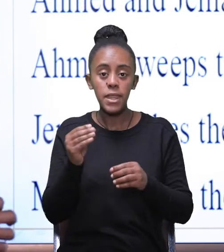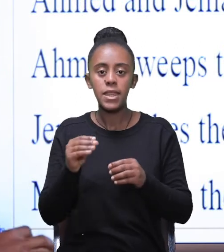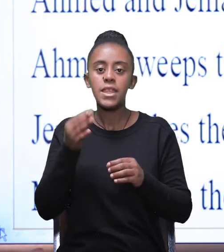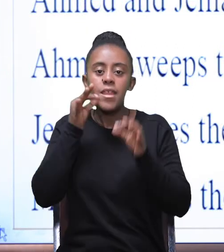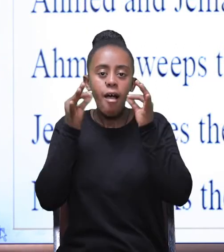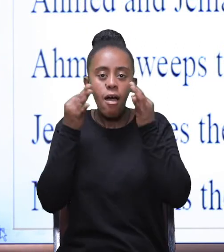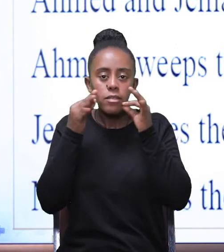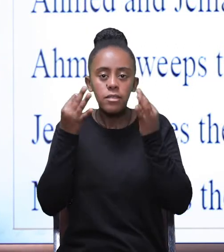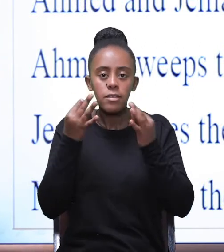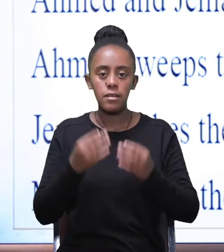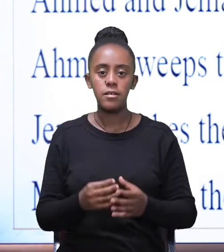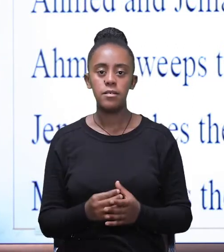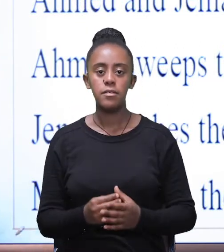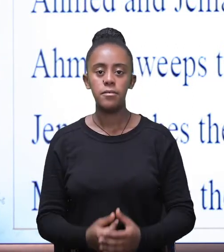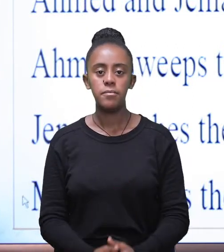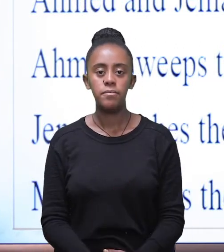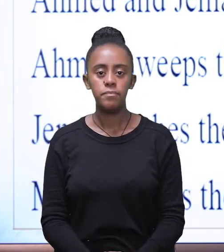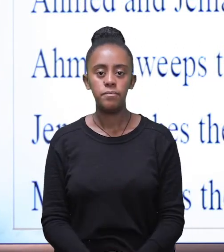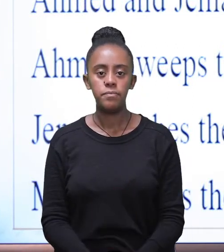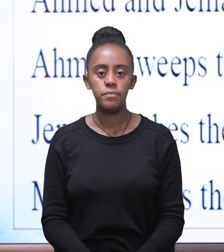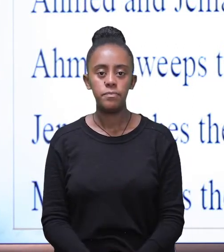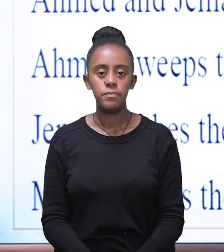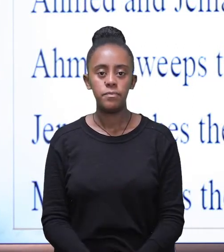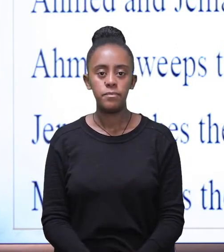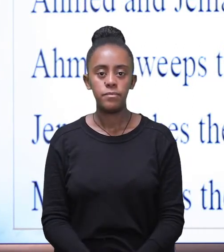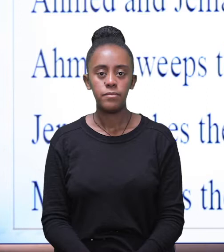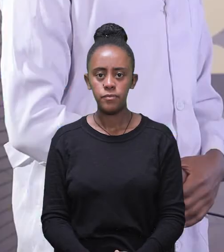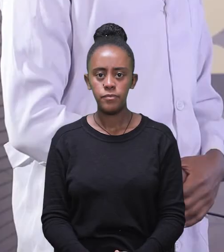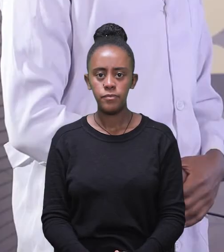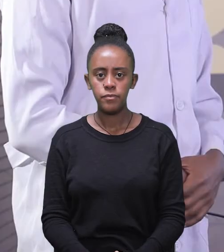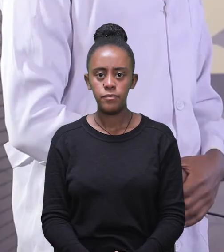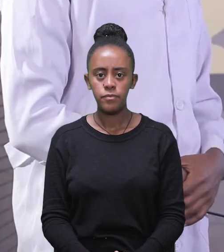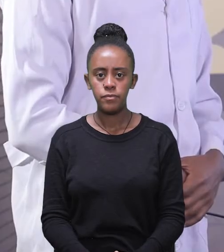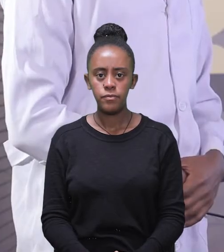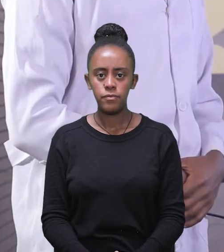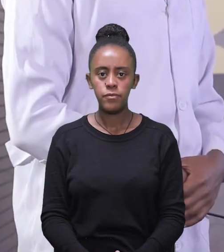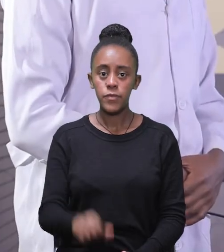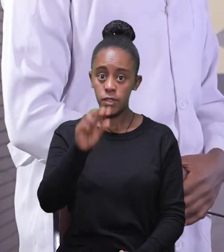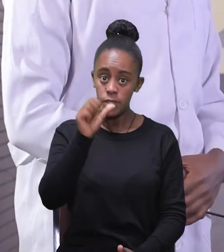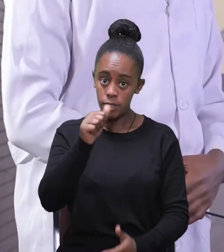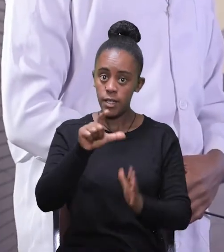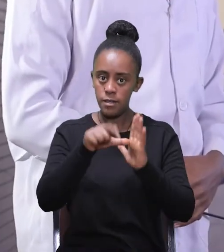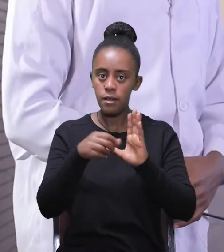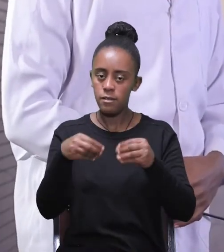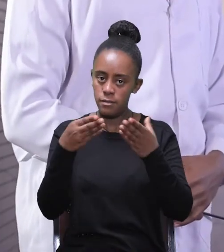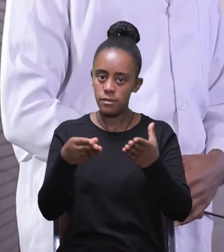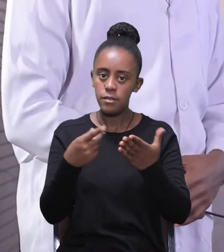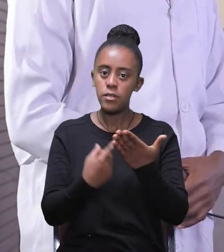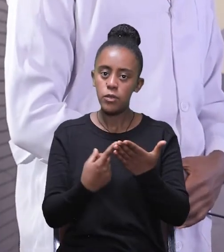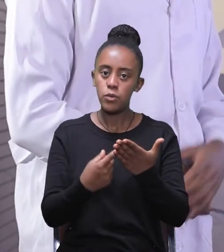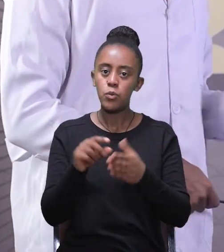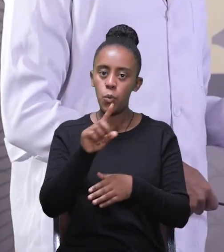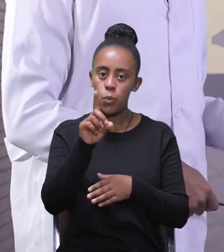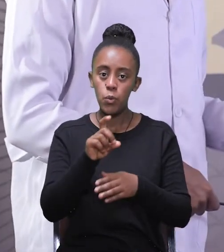the cat. Okay, let us show you the picture. Let me show you the picture. I give you 10 seconds for this question,